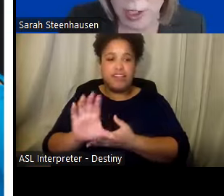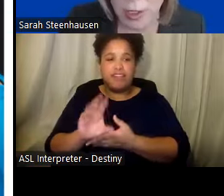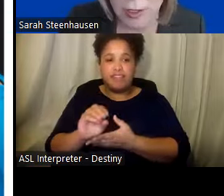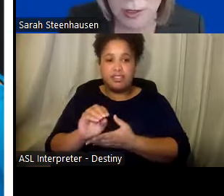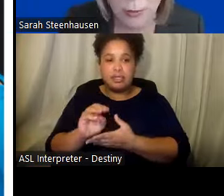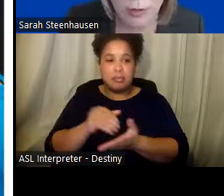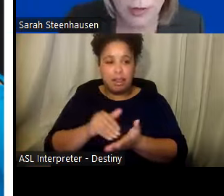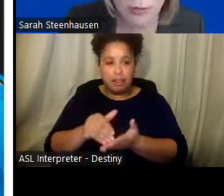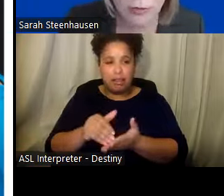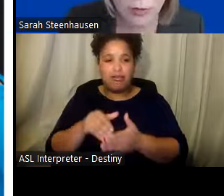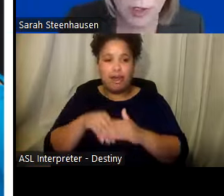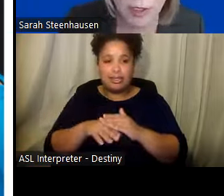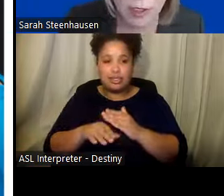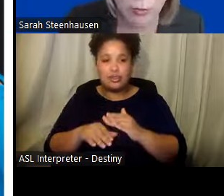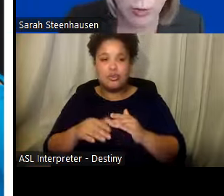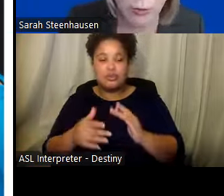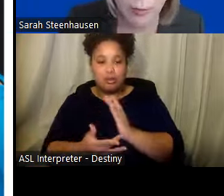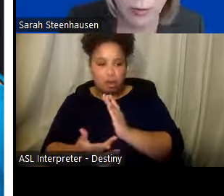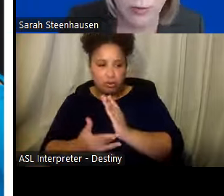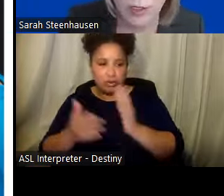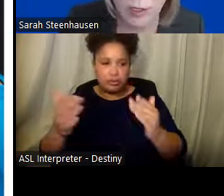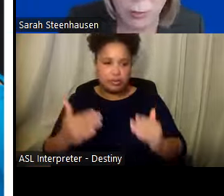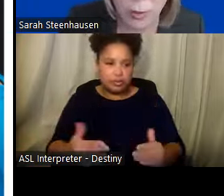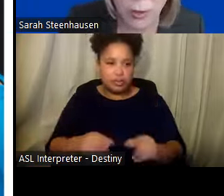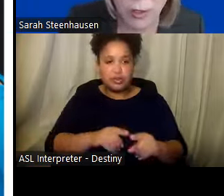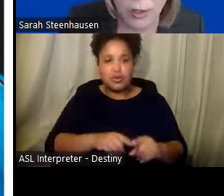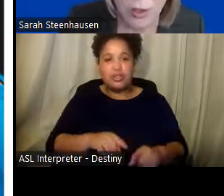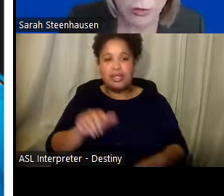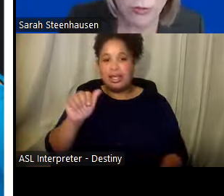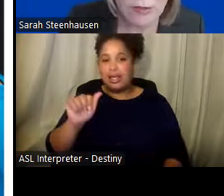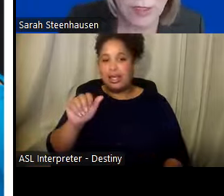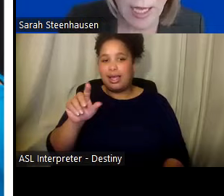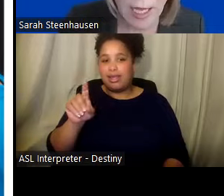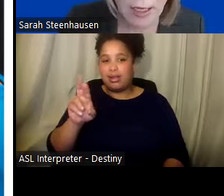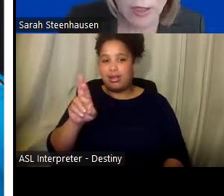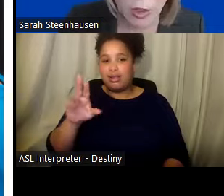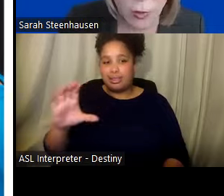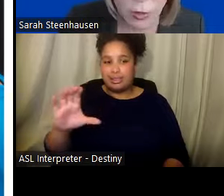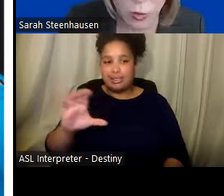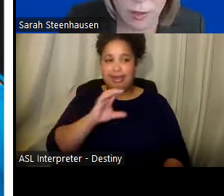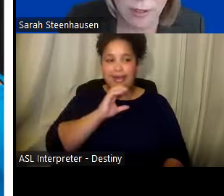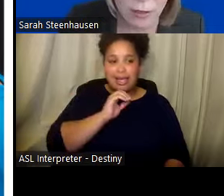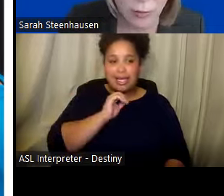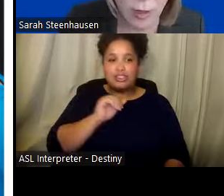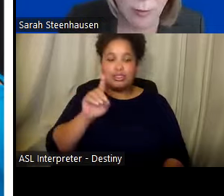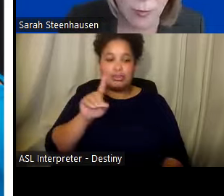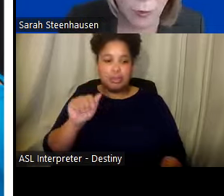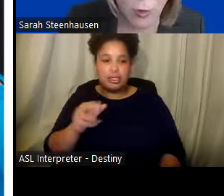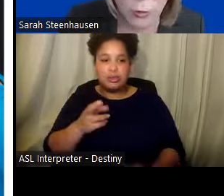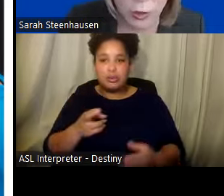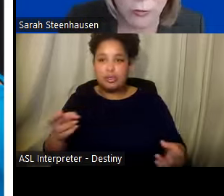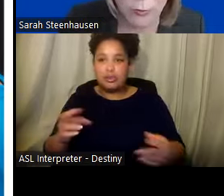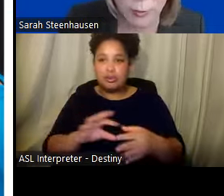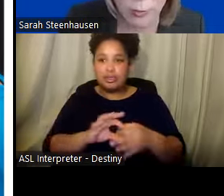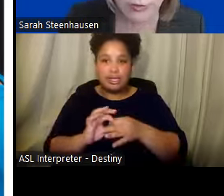of our Aging and Disability Resource Connection program that is a key component to advancing a no wrong door system for